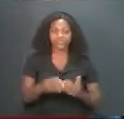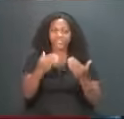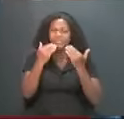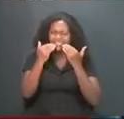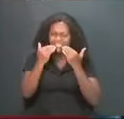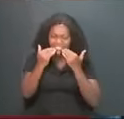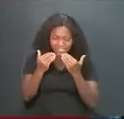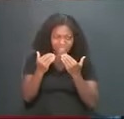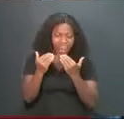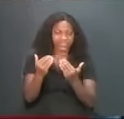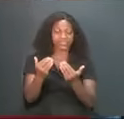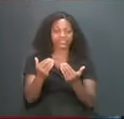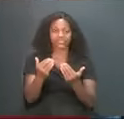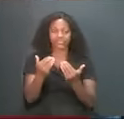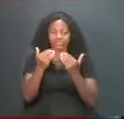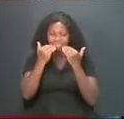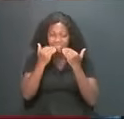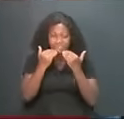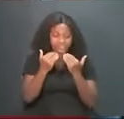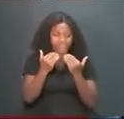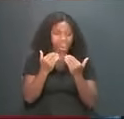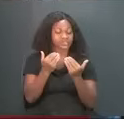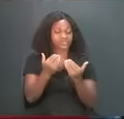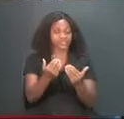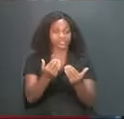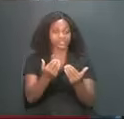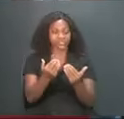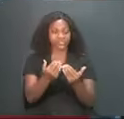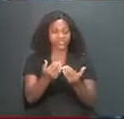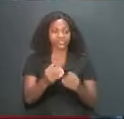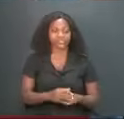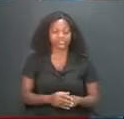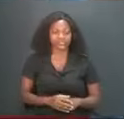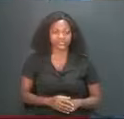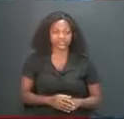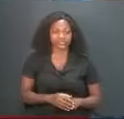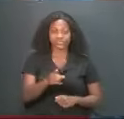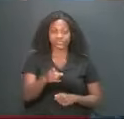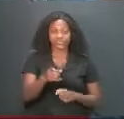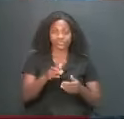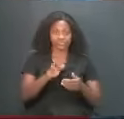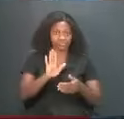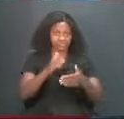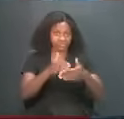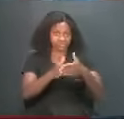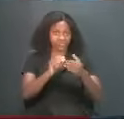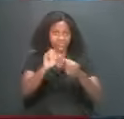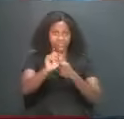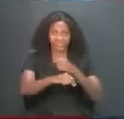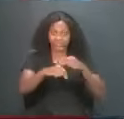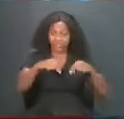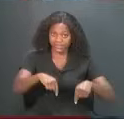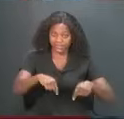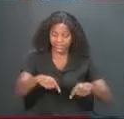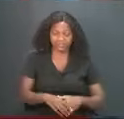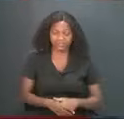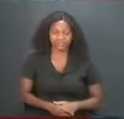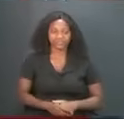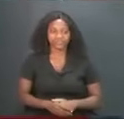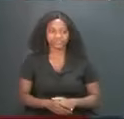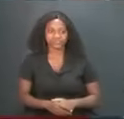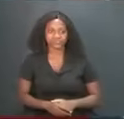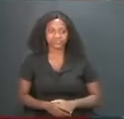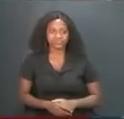much. Thank you so much for your leadership today. And Mr. Speaker,